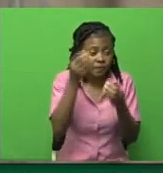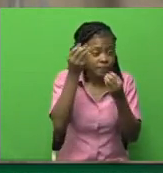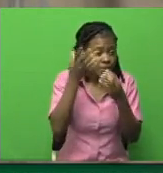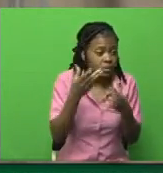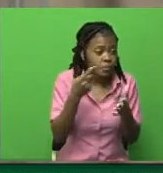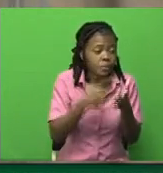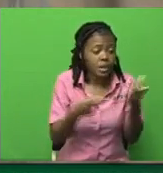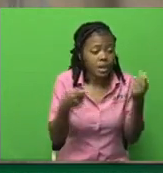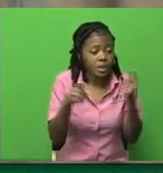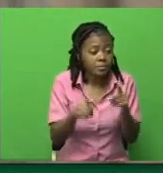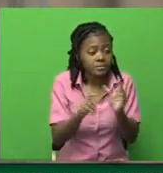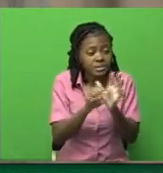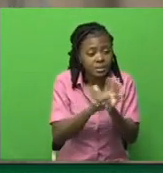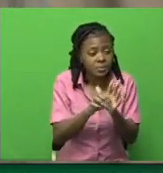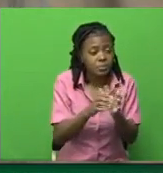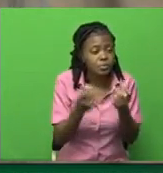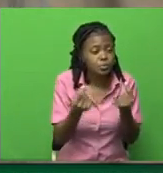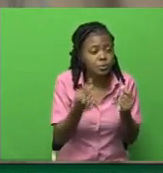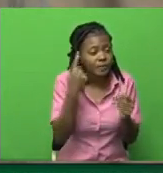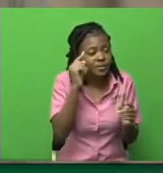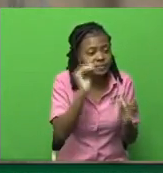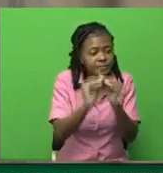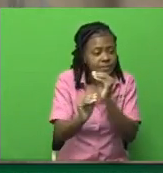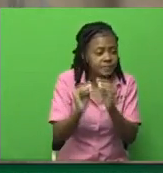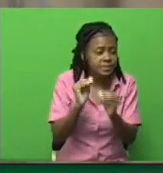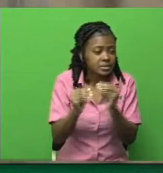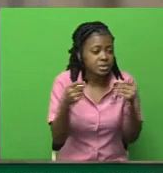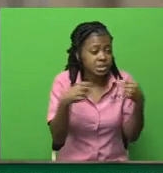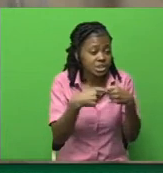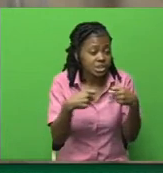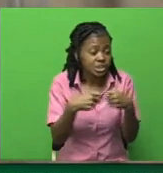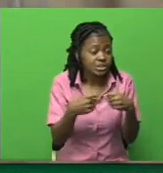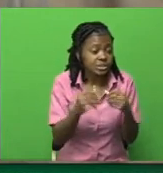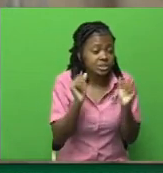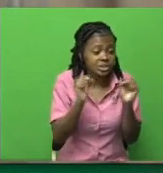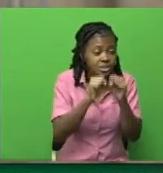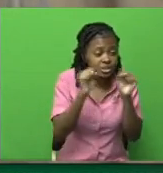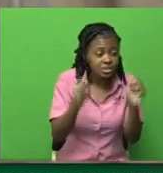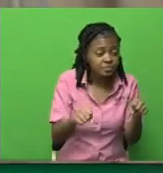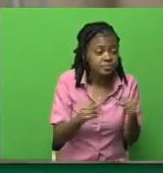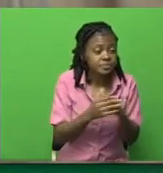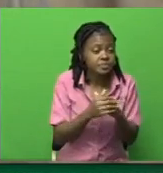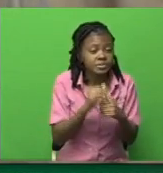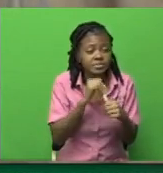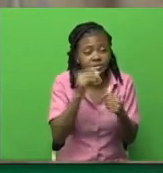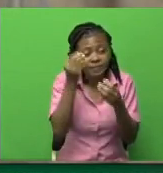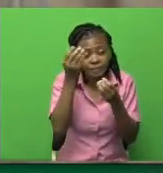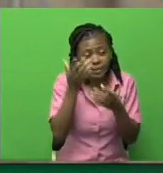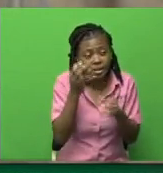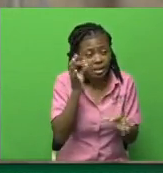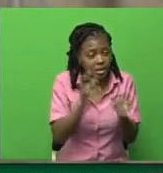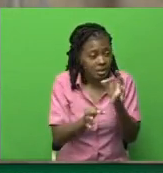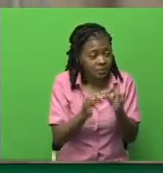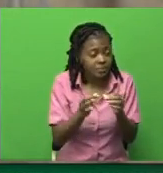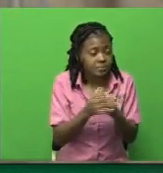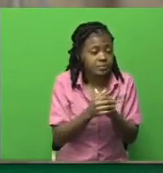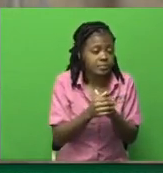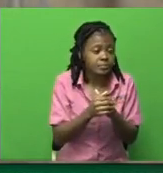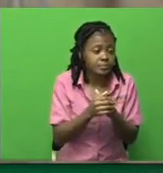terms of the maintenance of these substations Mr Deputy speaker we were not told whether or not additional